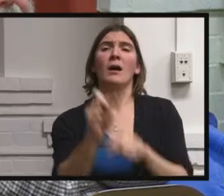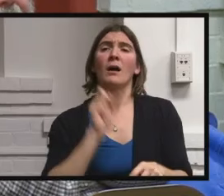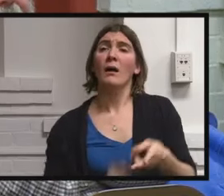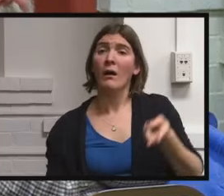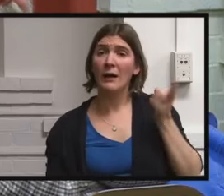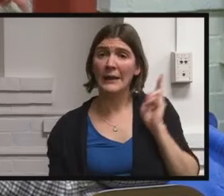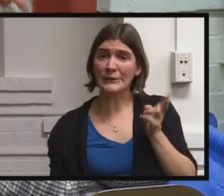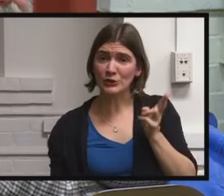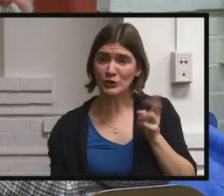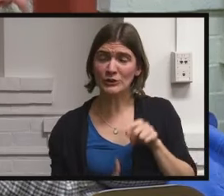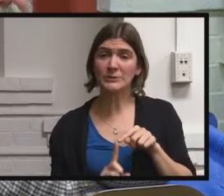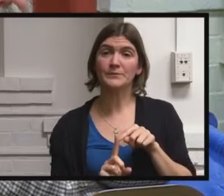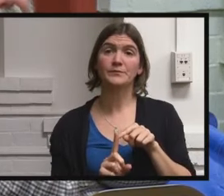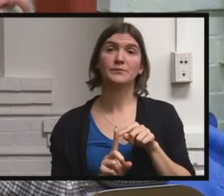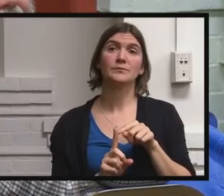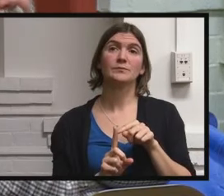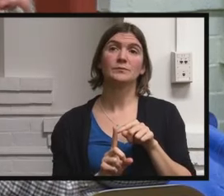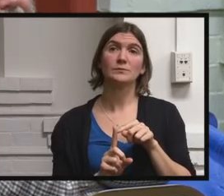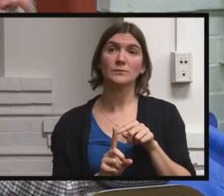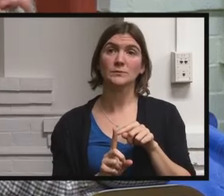history because